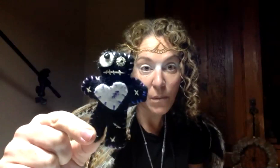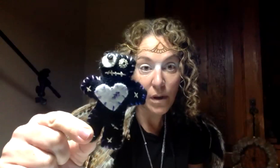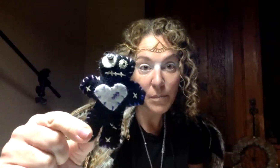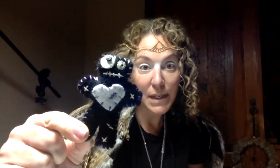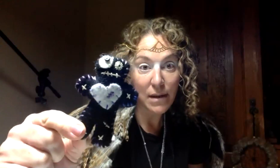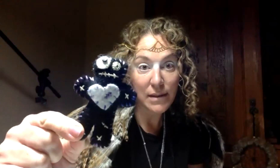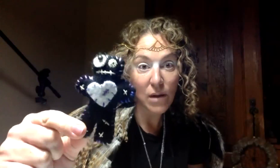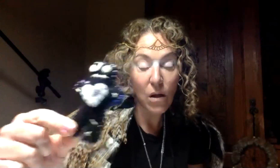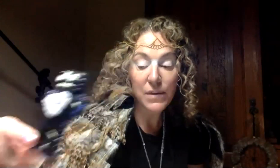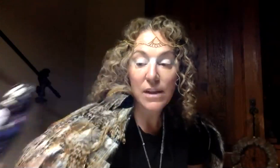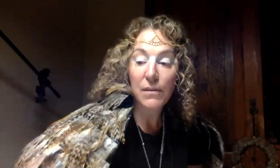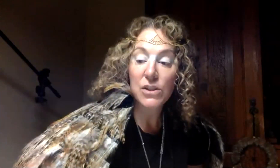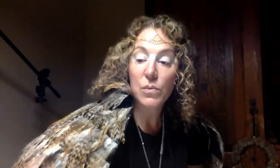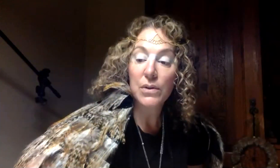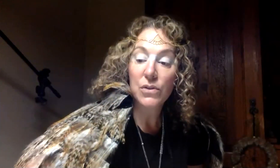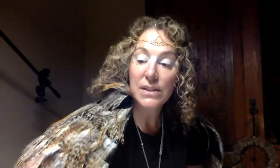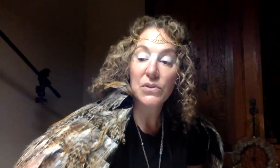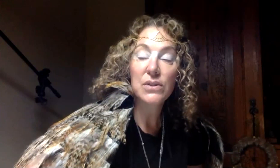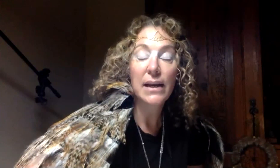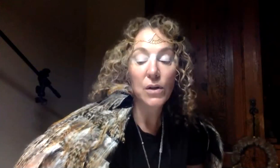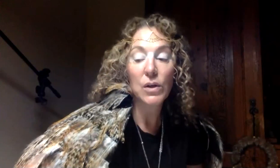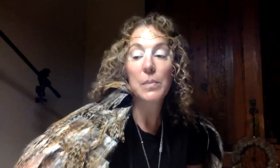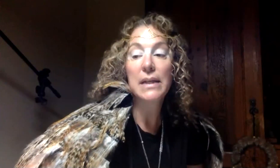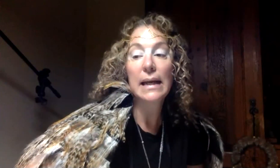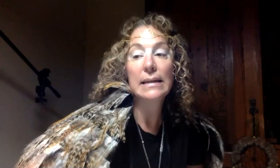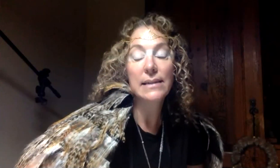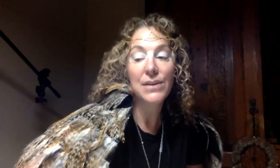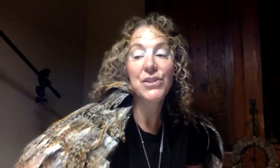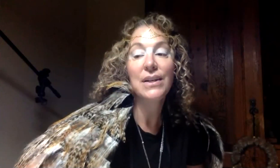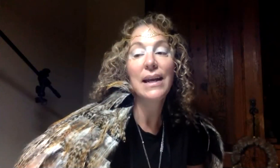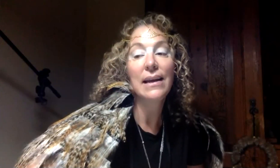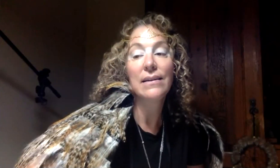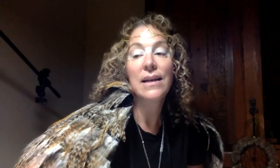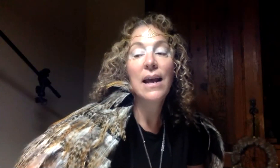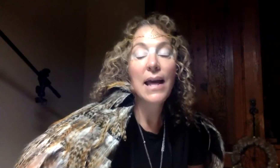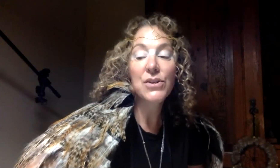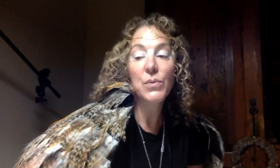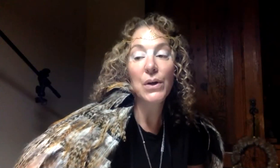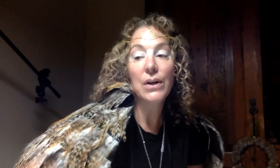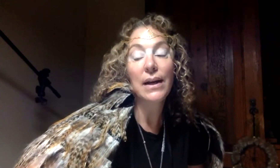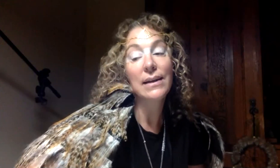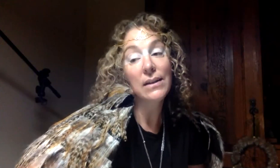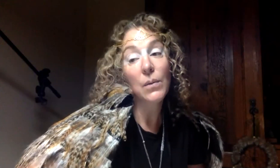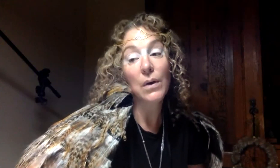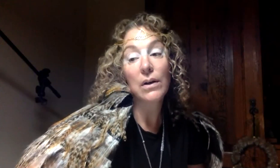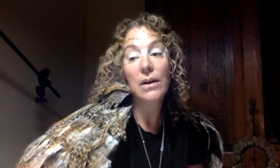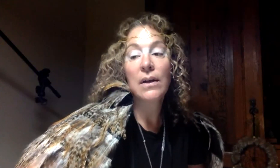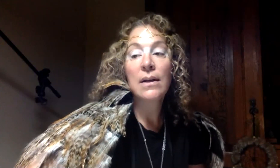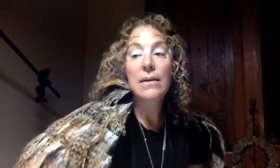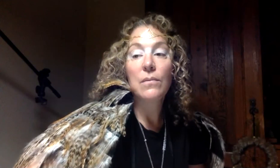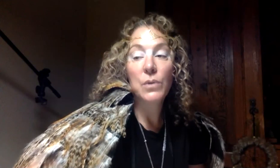into my work because all the stuff I do with crystals and herbs and intention and energy work and healing